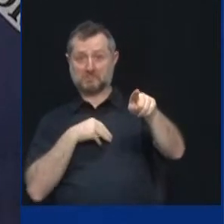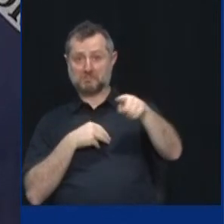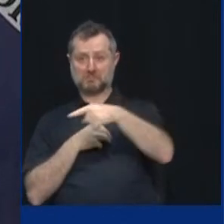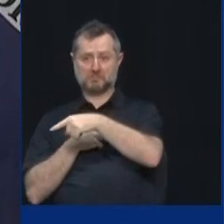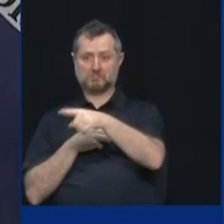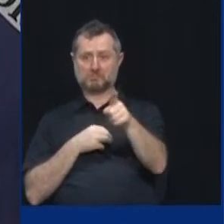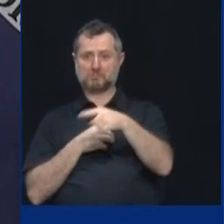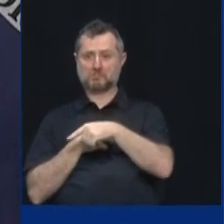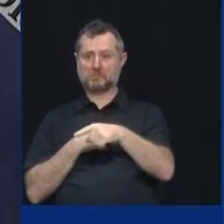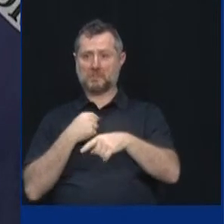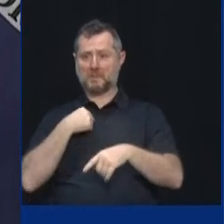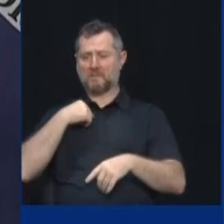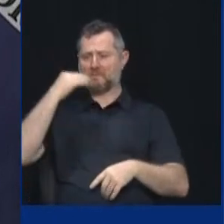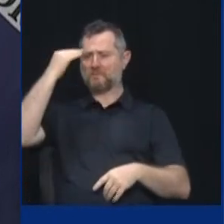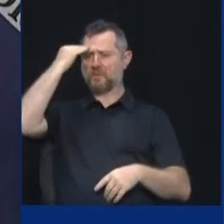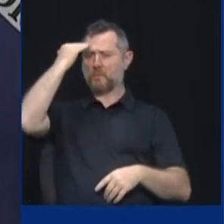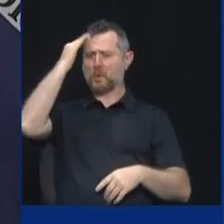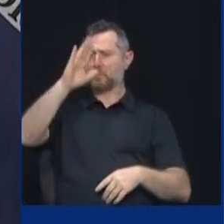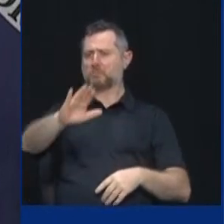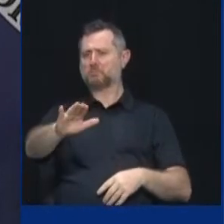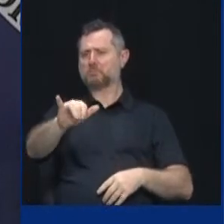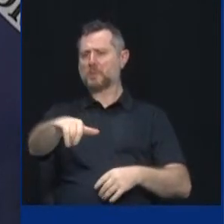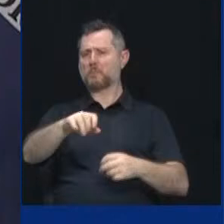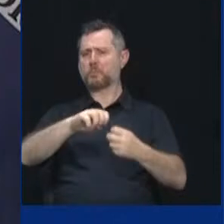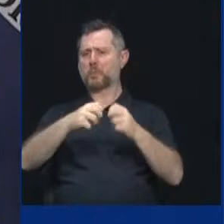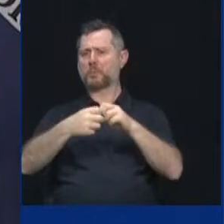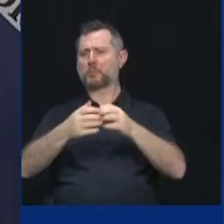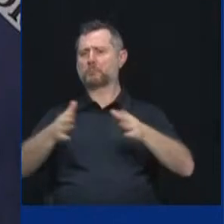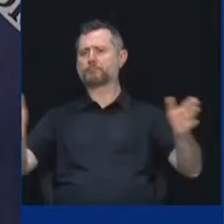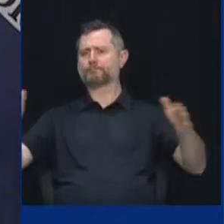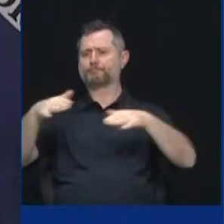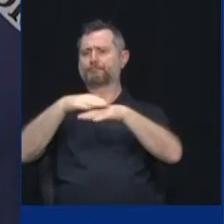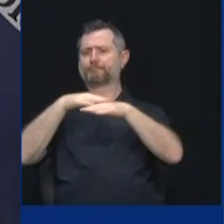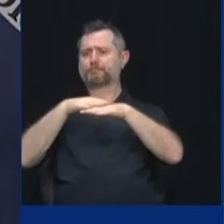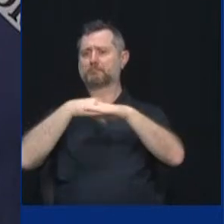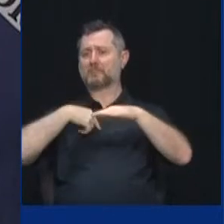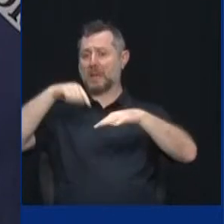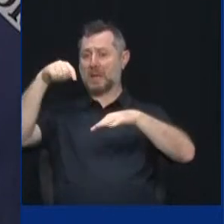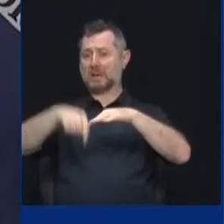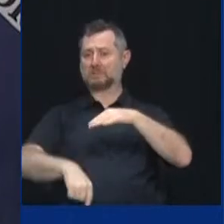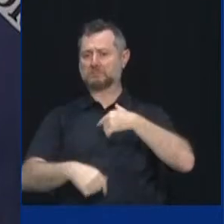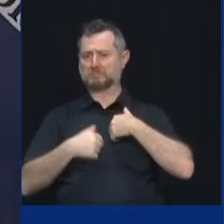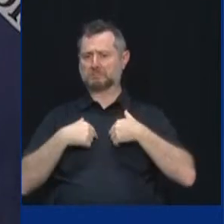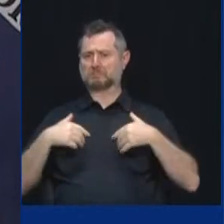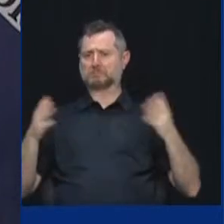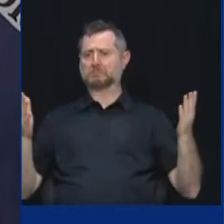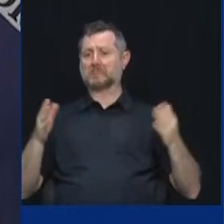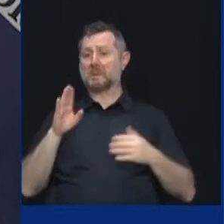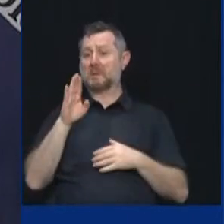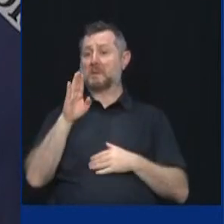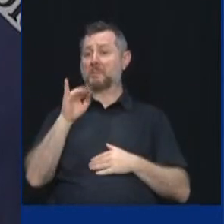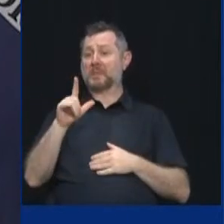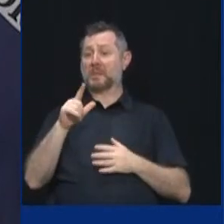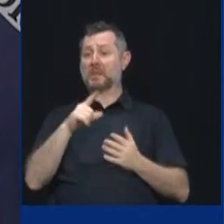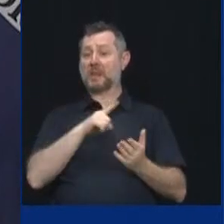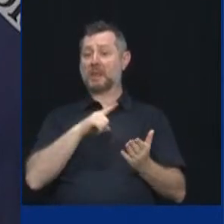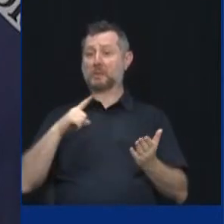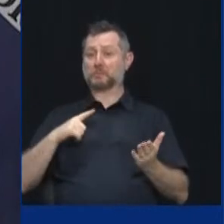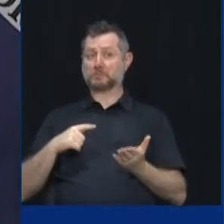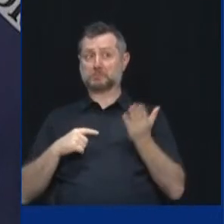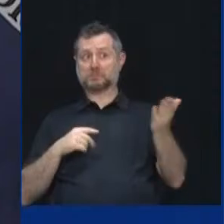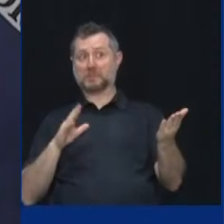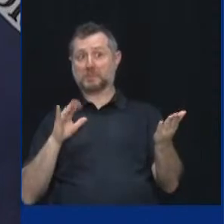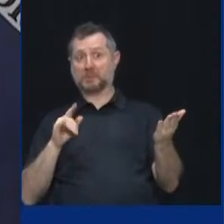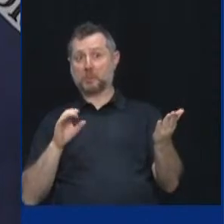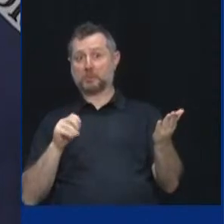am familiar with the general issue. I don't know about any bills on the topic or where they